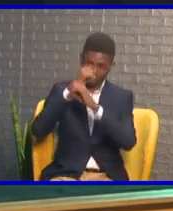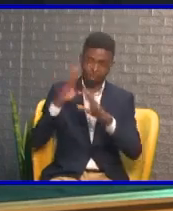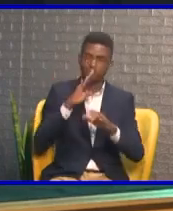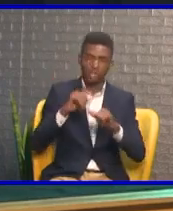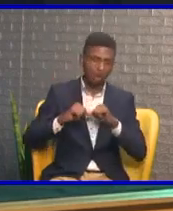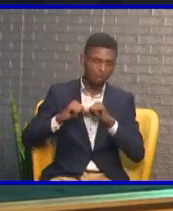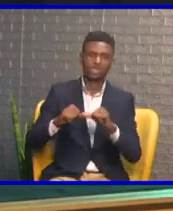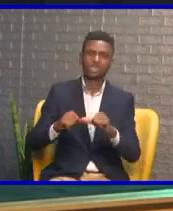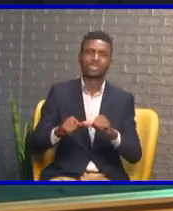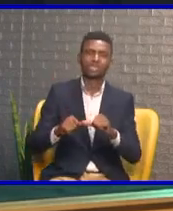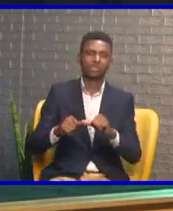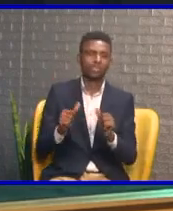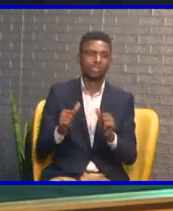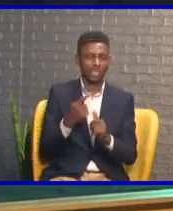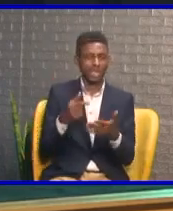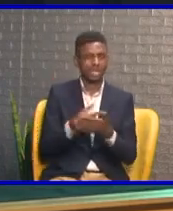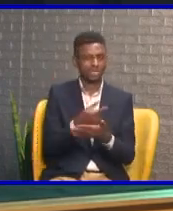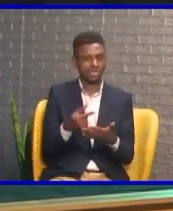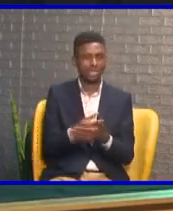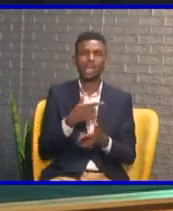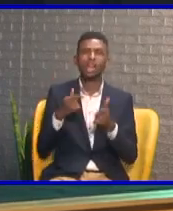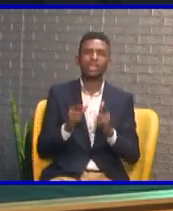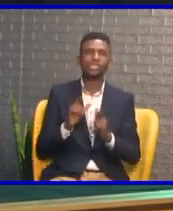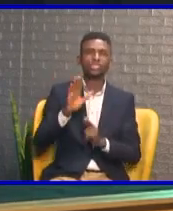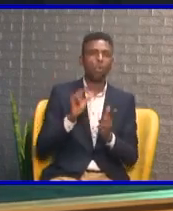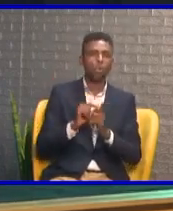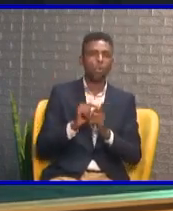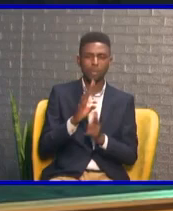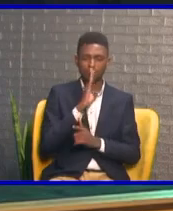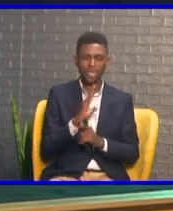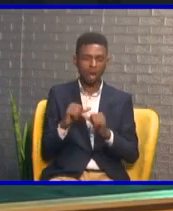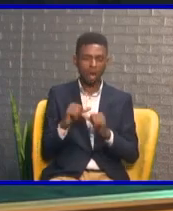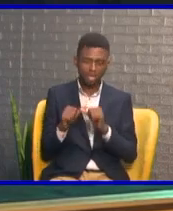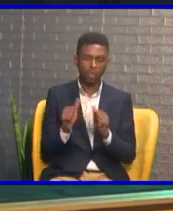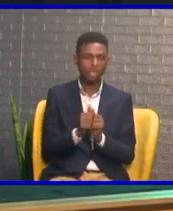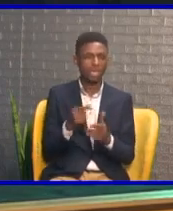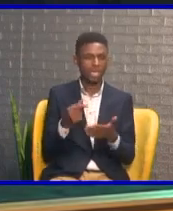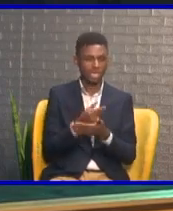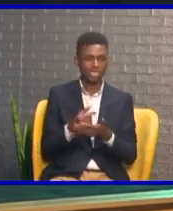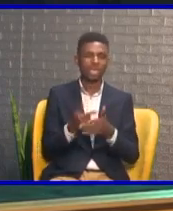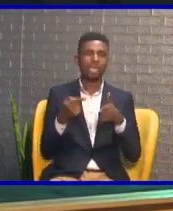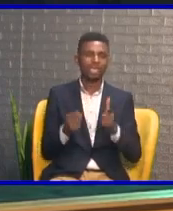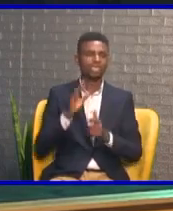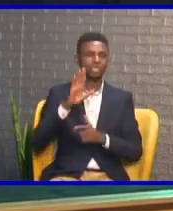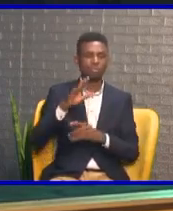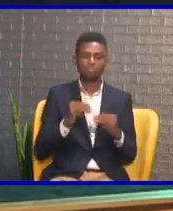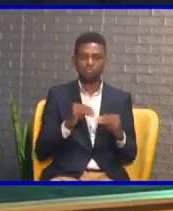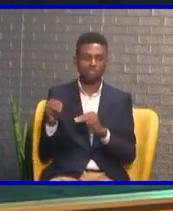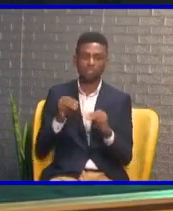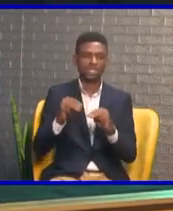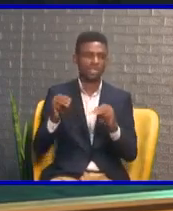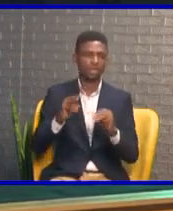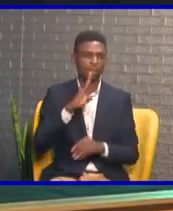gospel. And then let your words be consistent with the gospel. And then let your movement be